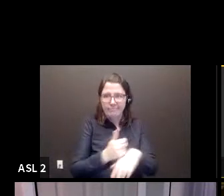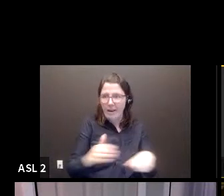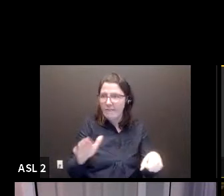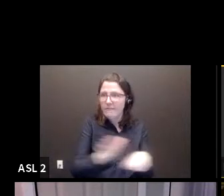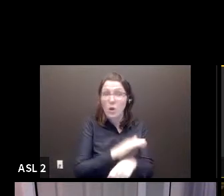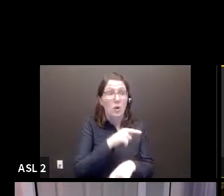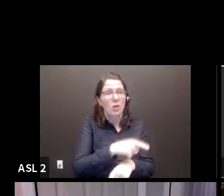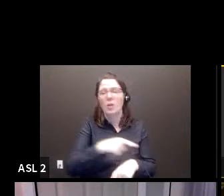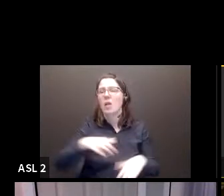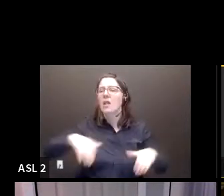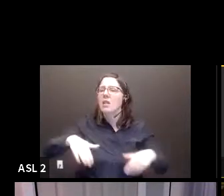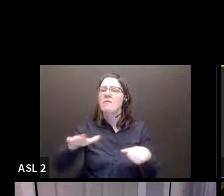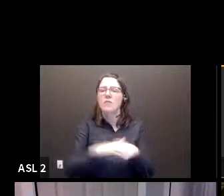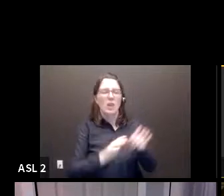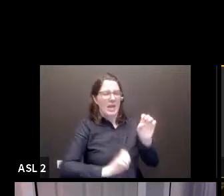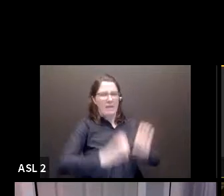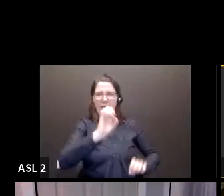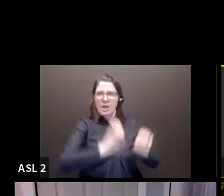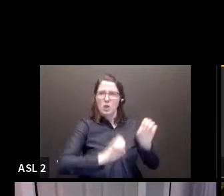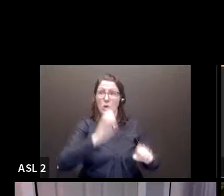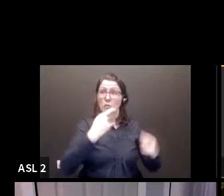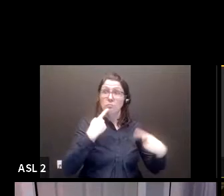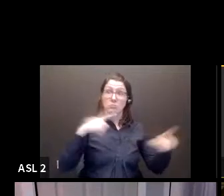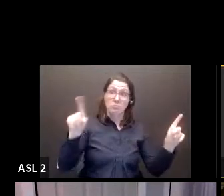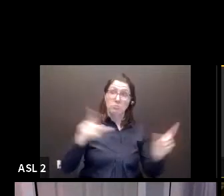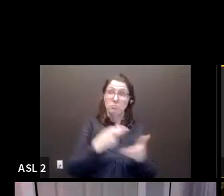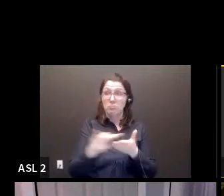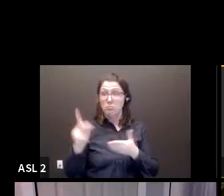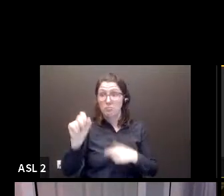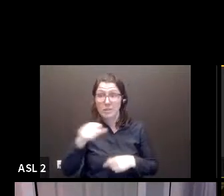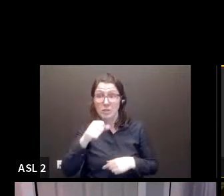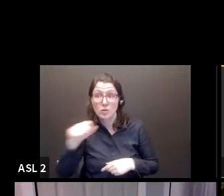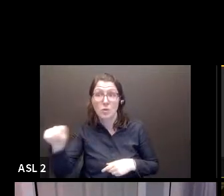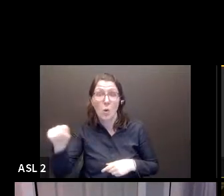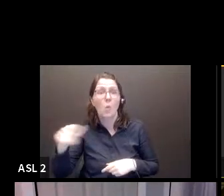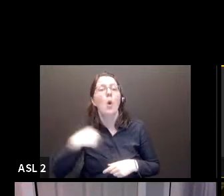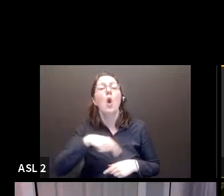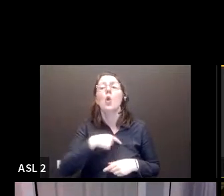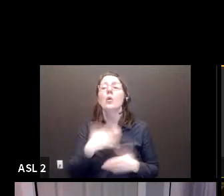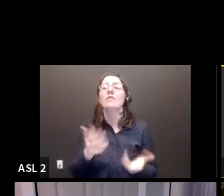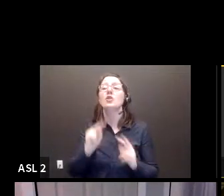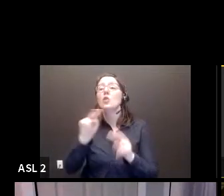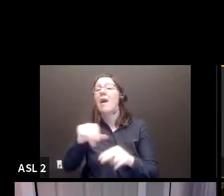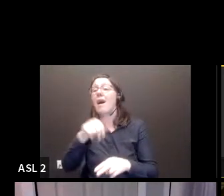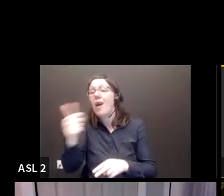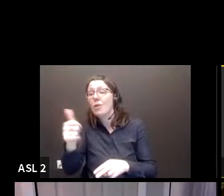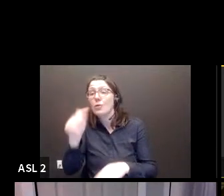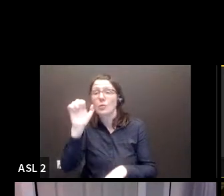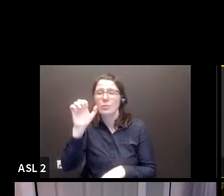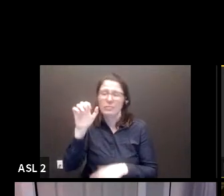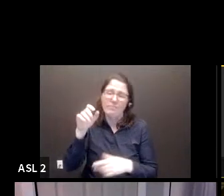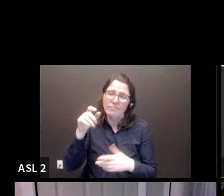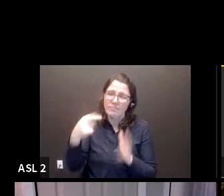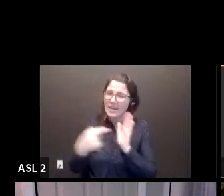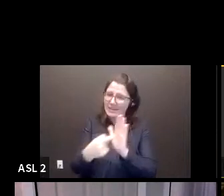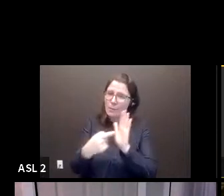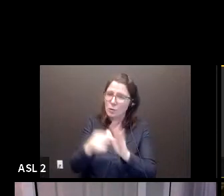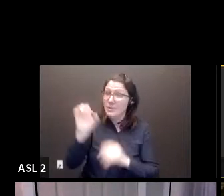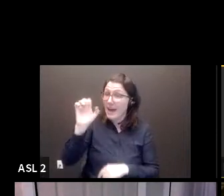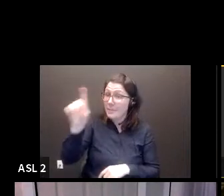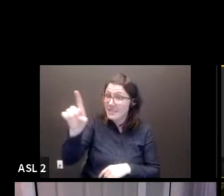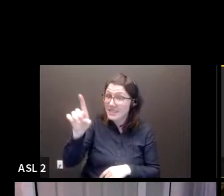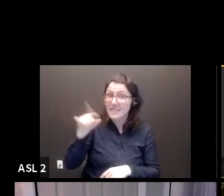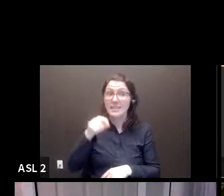be we have looked at more mature models the edmonton police help model the denver